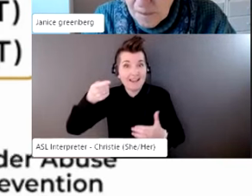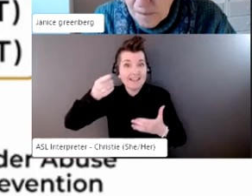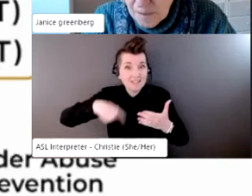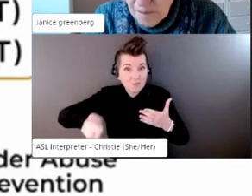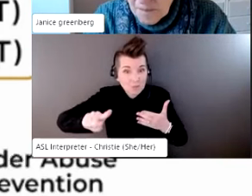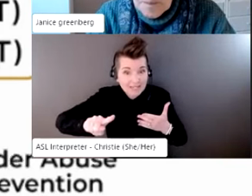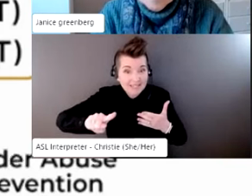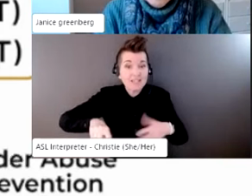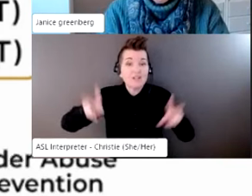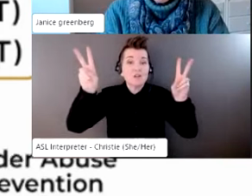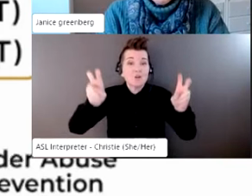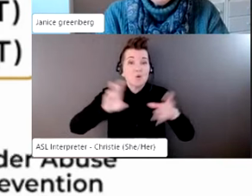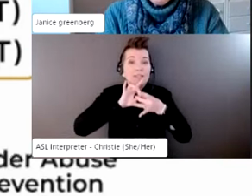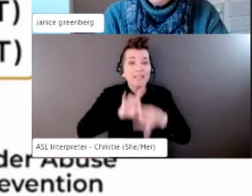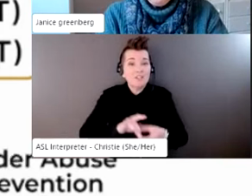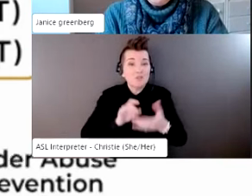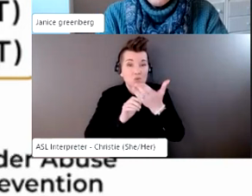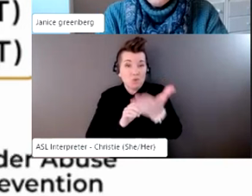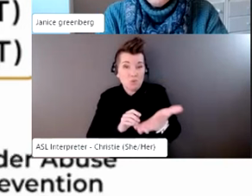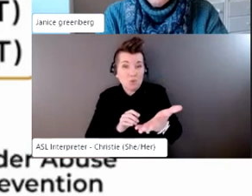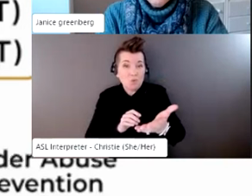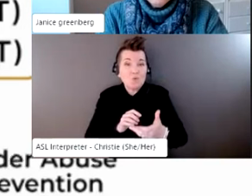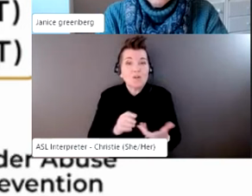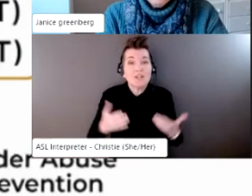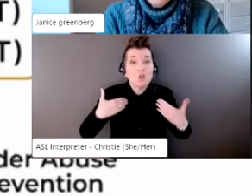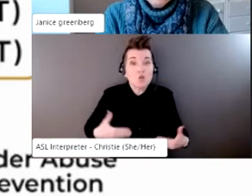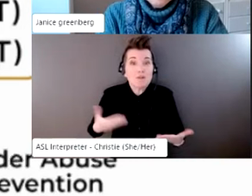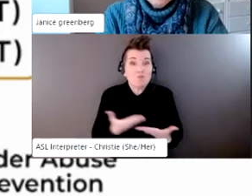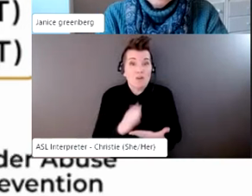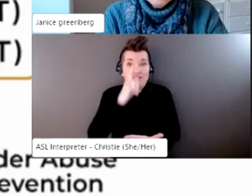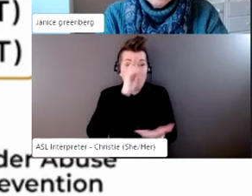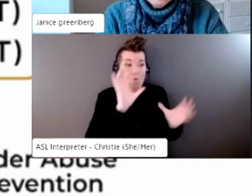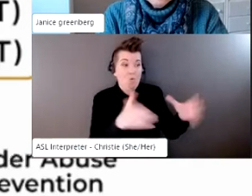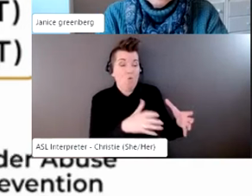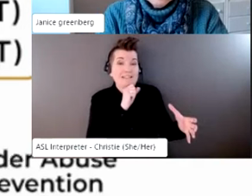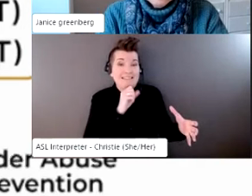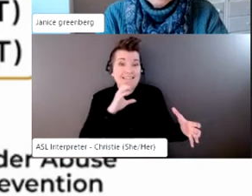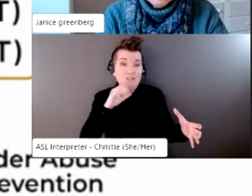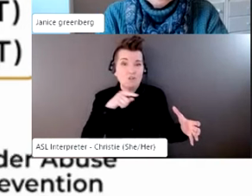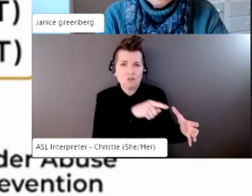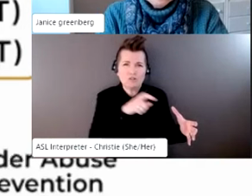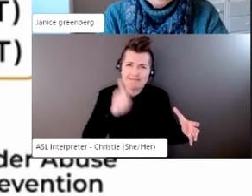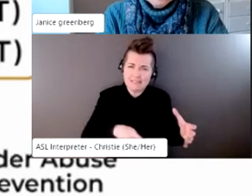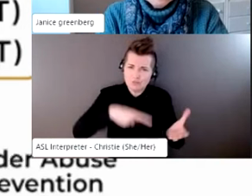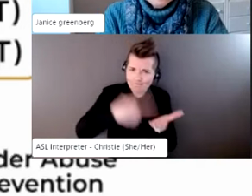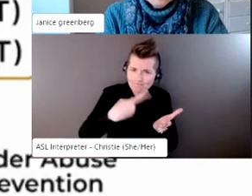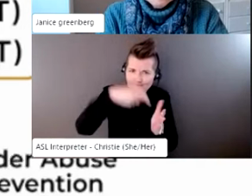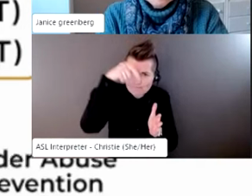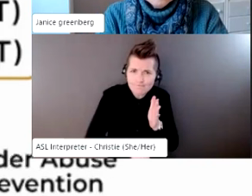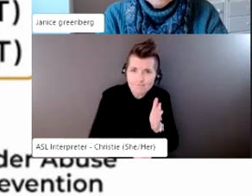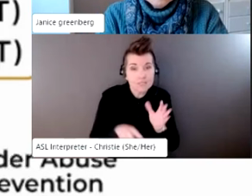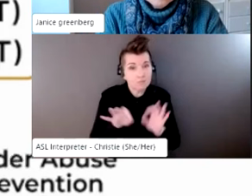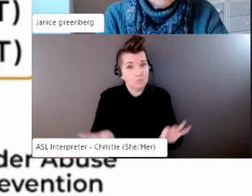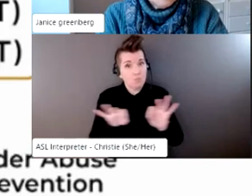about the human rights of older persons on our call for a UN convention. And This is really important because we don't have